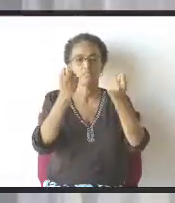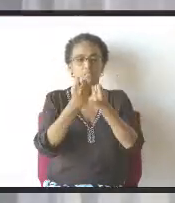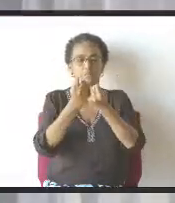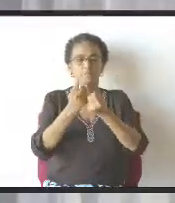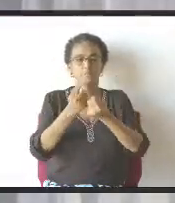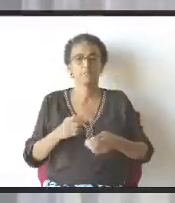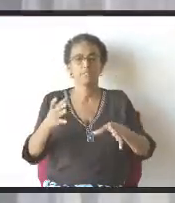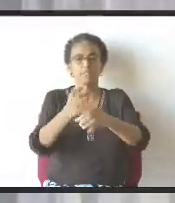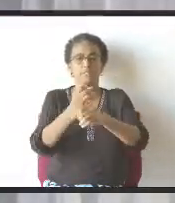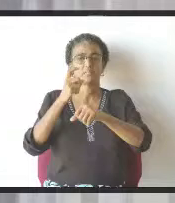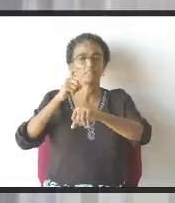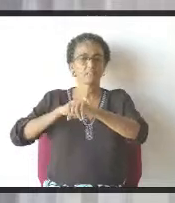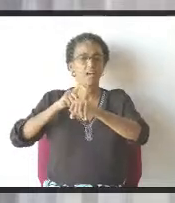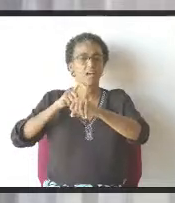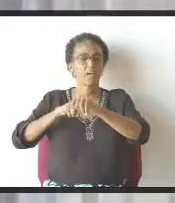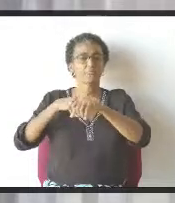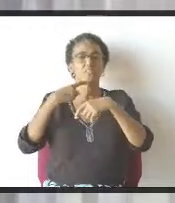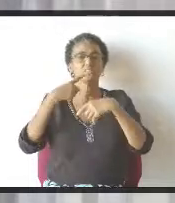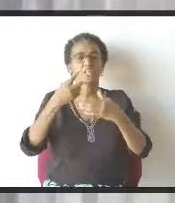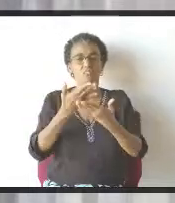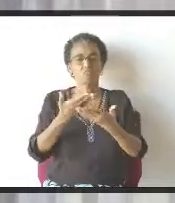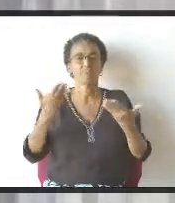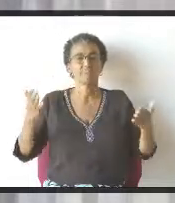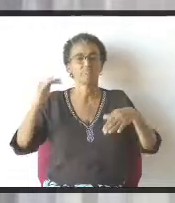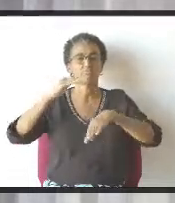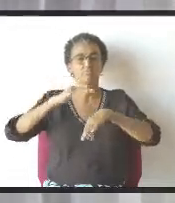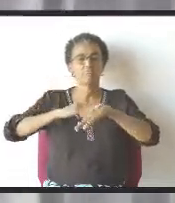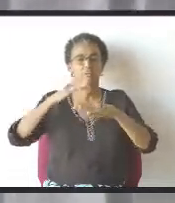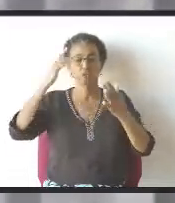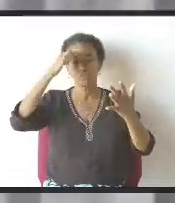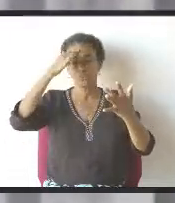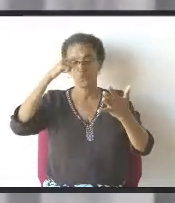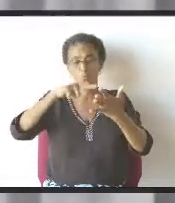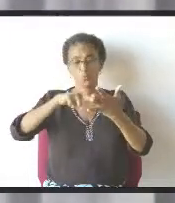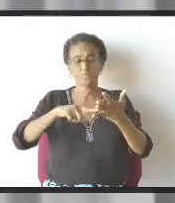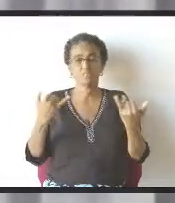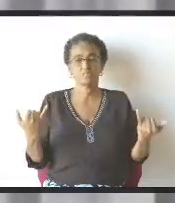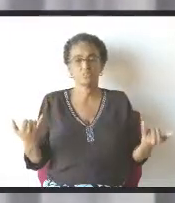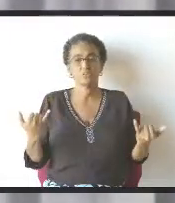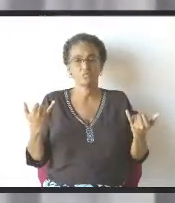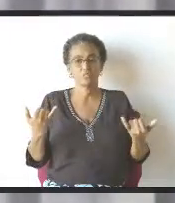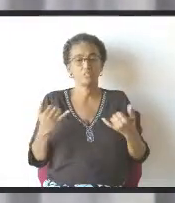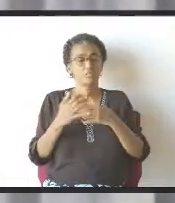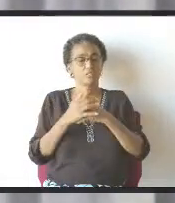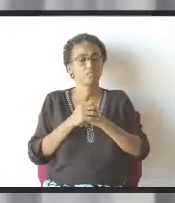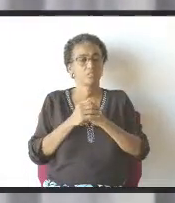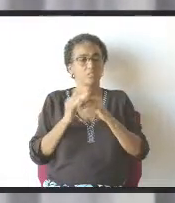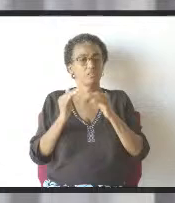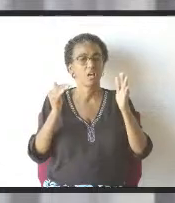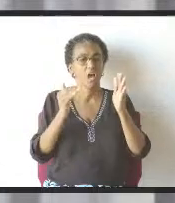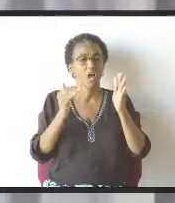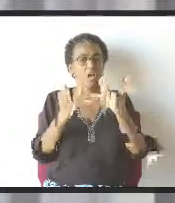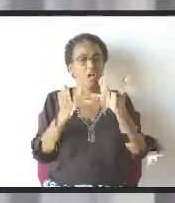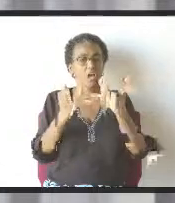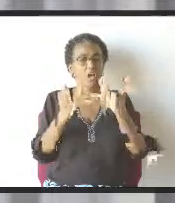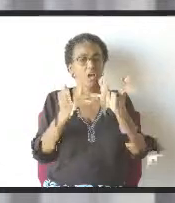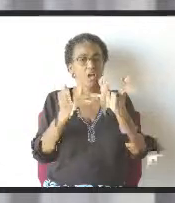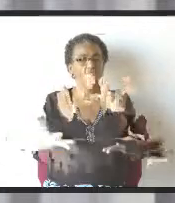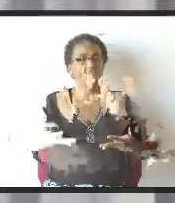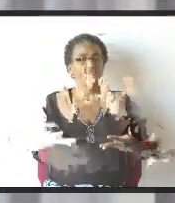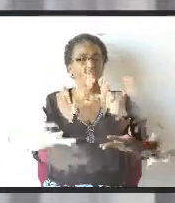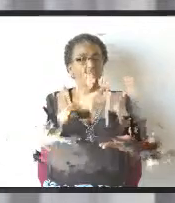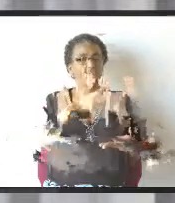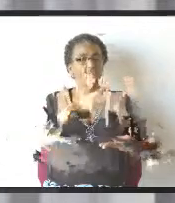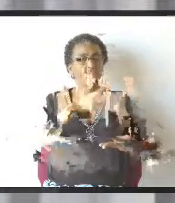highlight a few notices for us today. Again, welcome everyone today to our service. And the